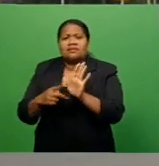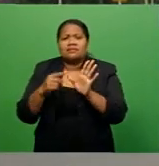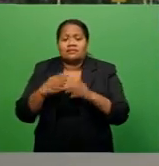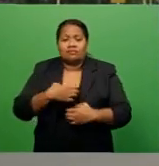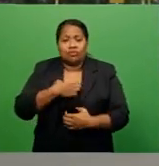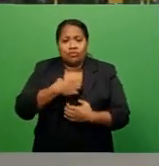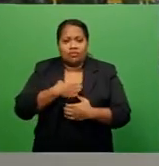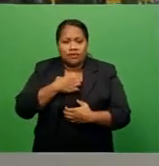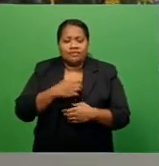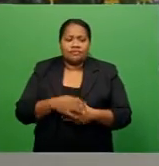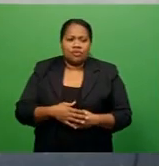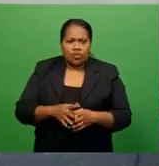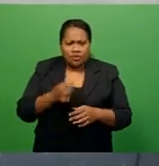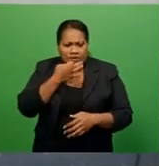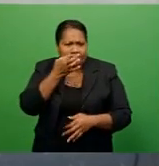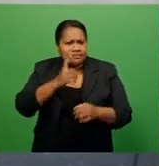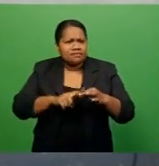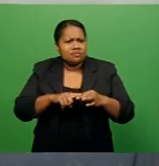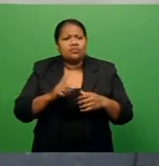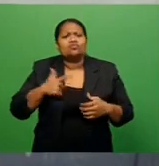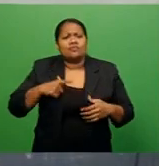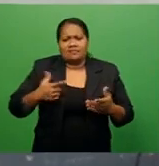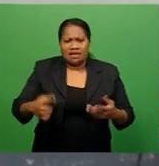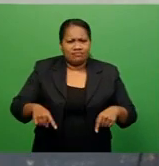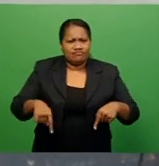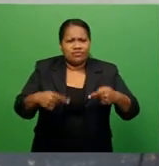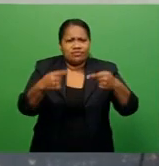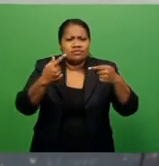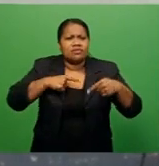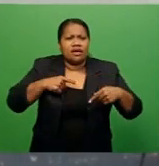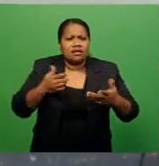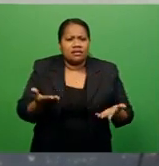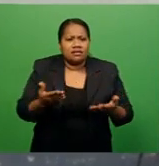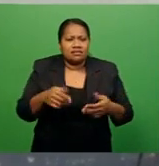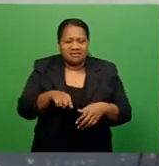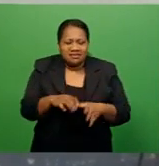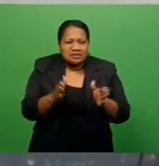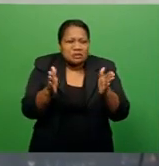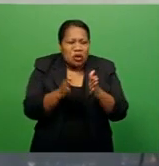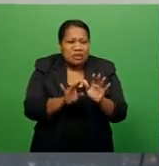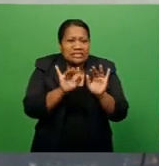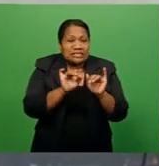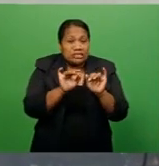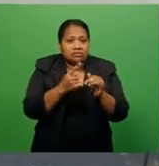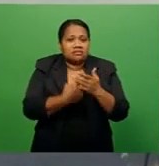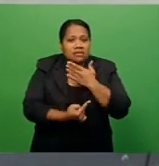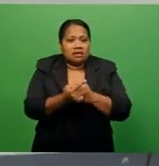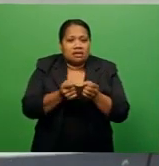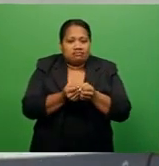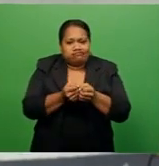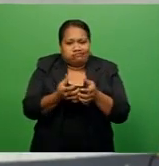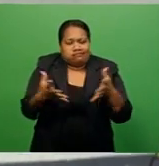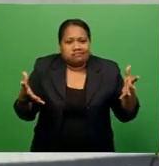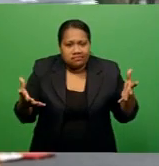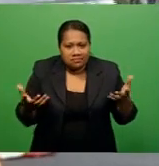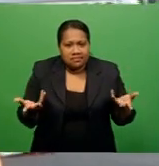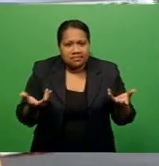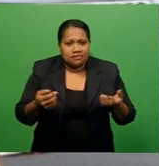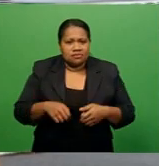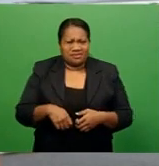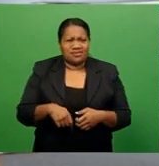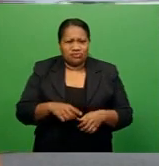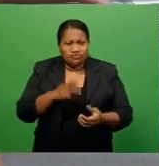been the cause of the fight, ACP Khan says it appears to be a small issue that got out of hand. The causes were not real